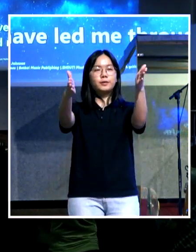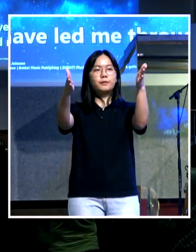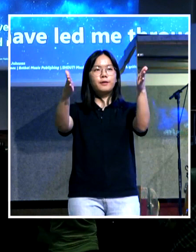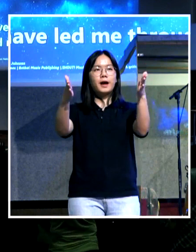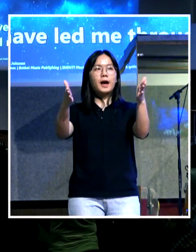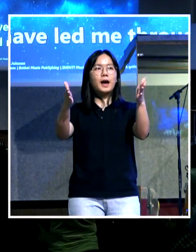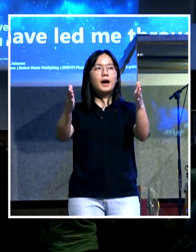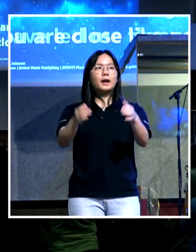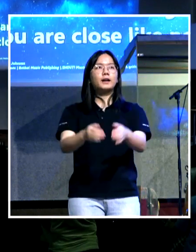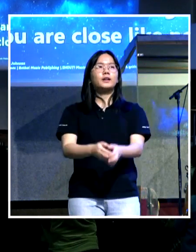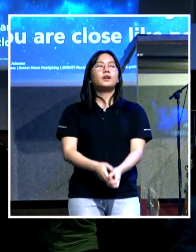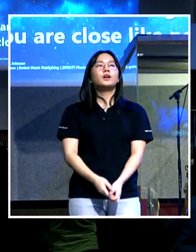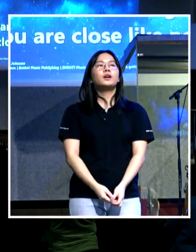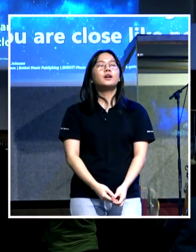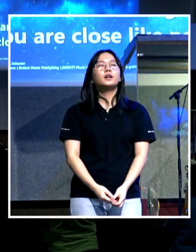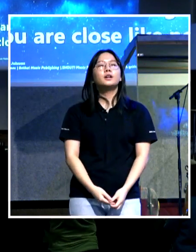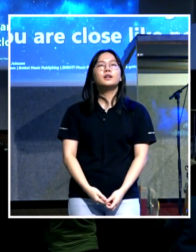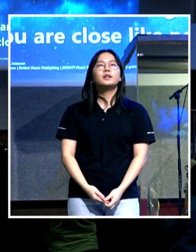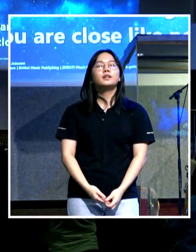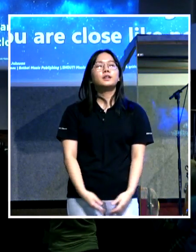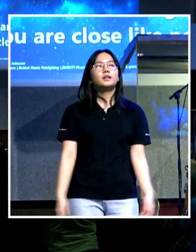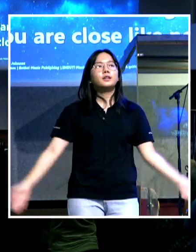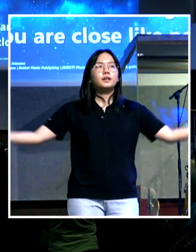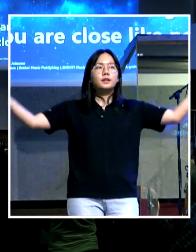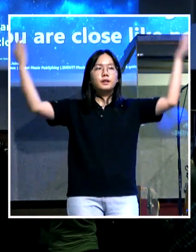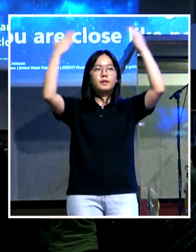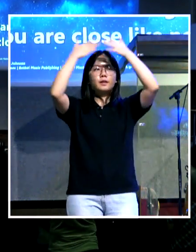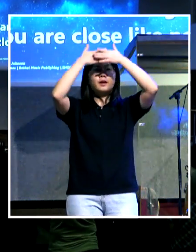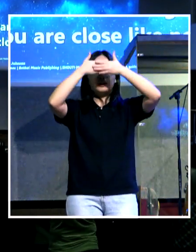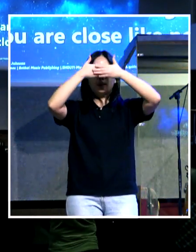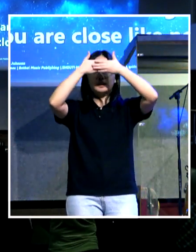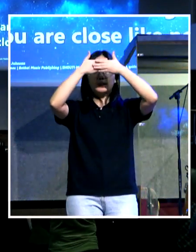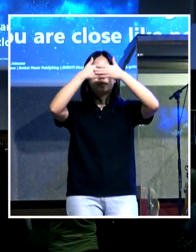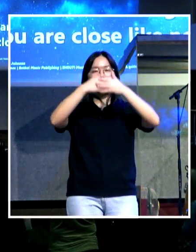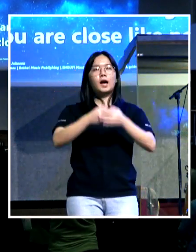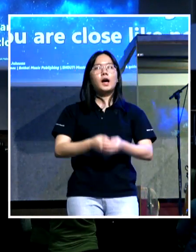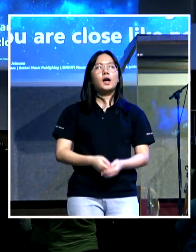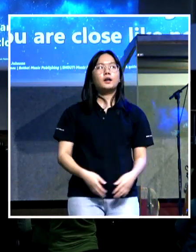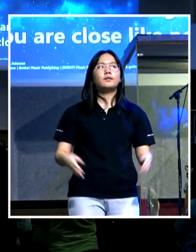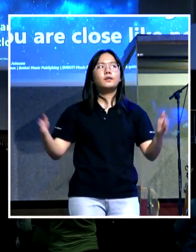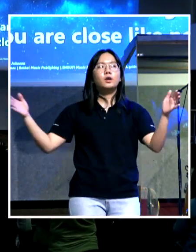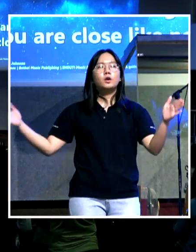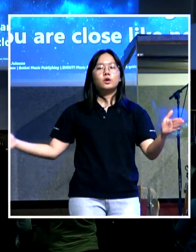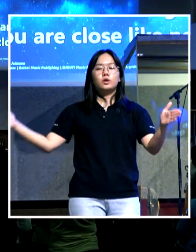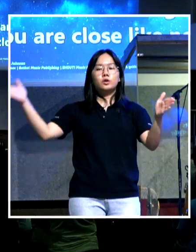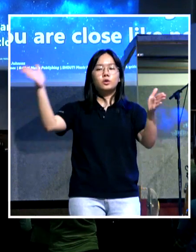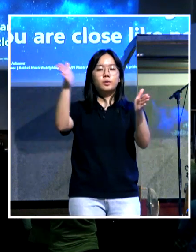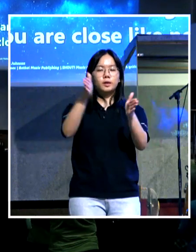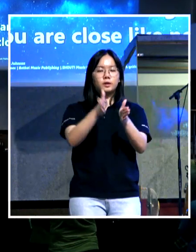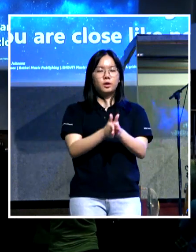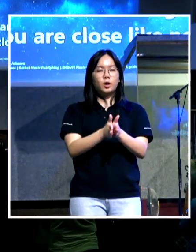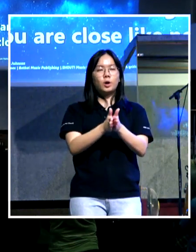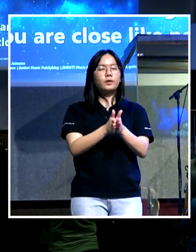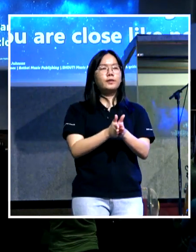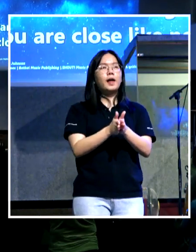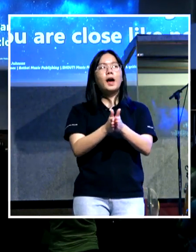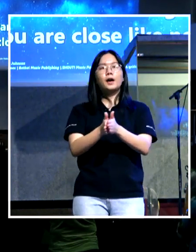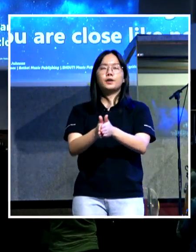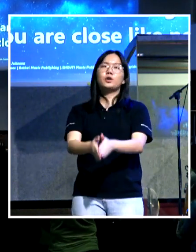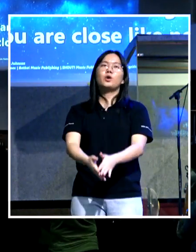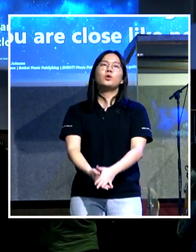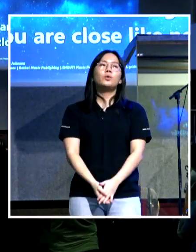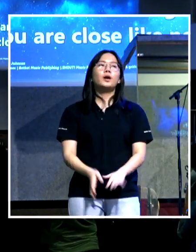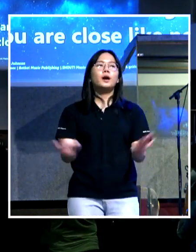Through the fire and darkest nights, you are close like